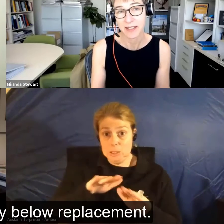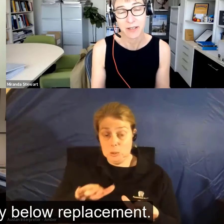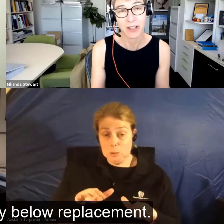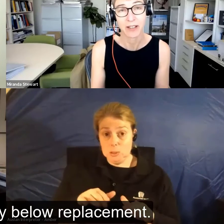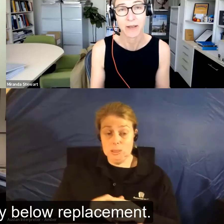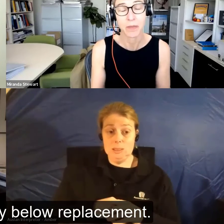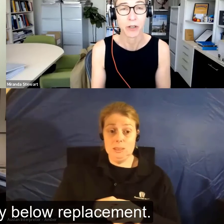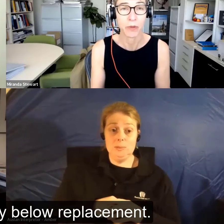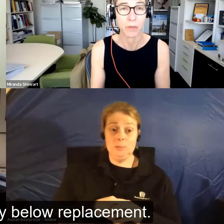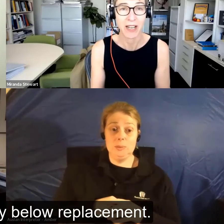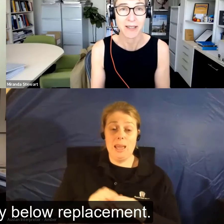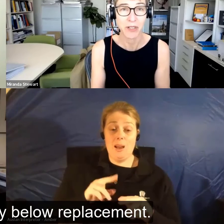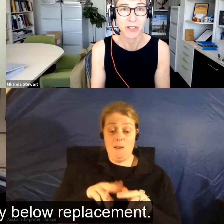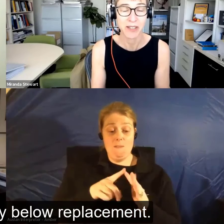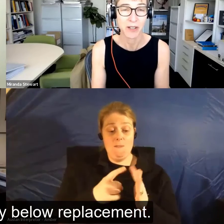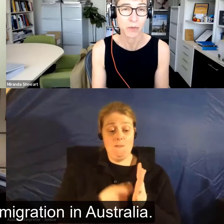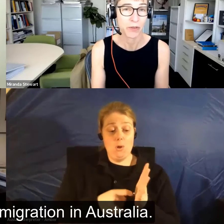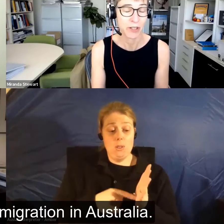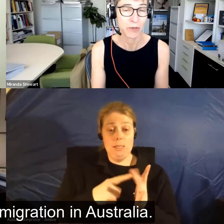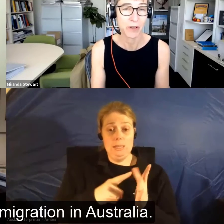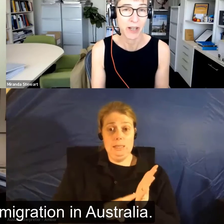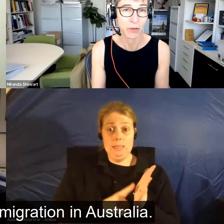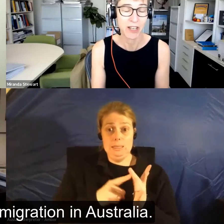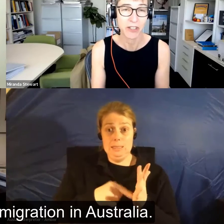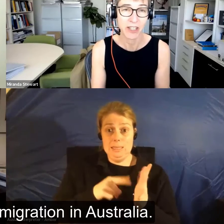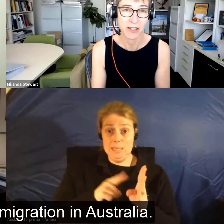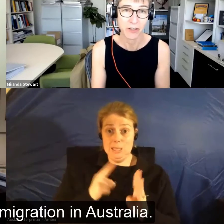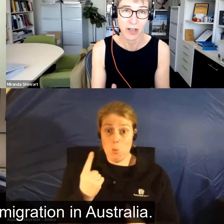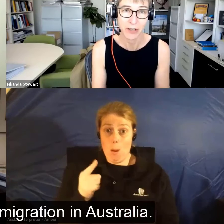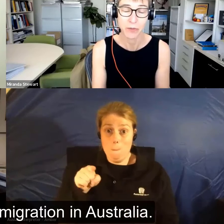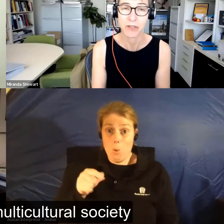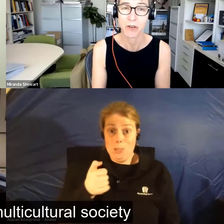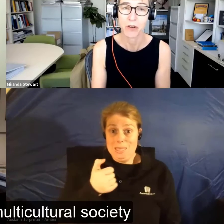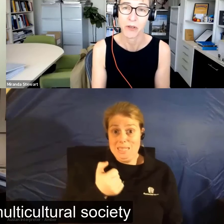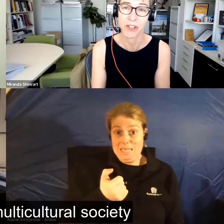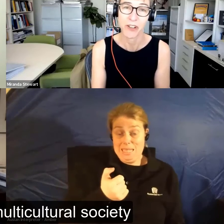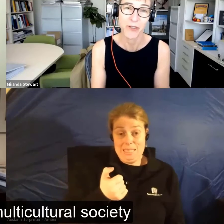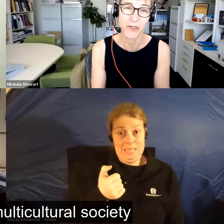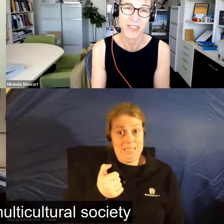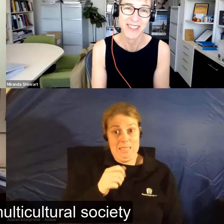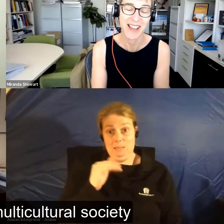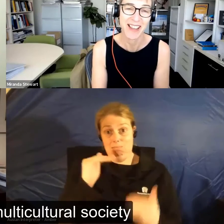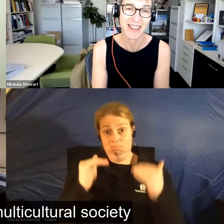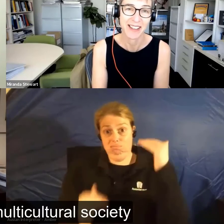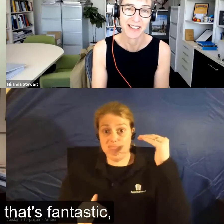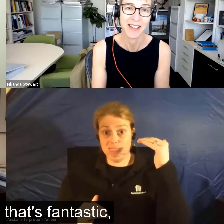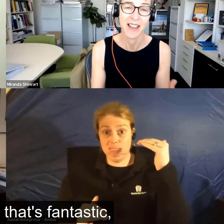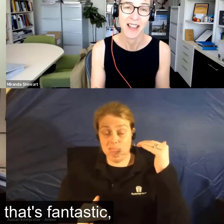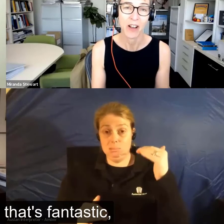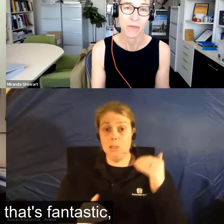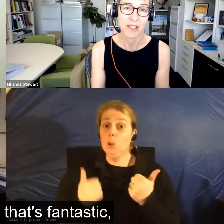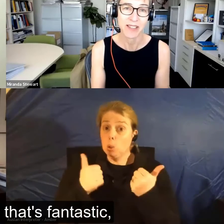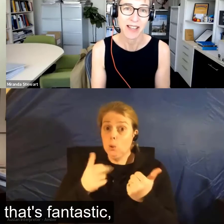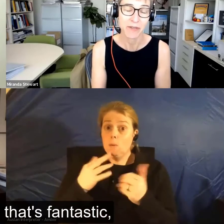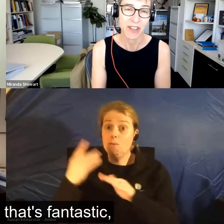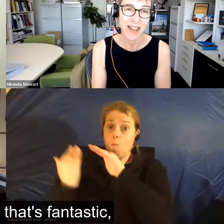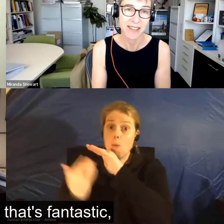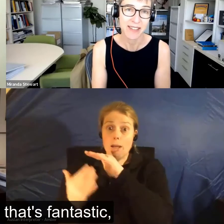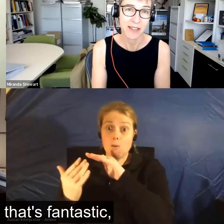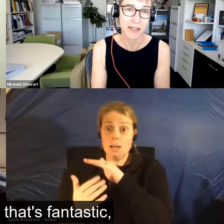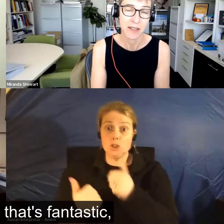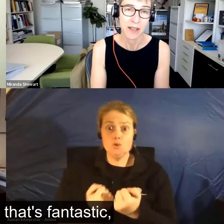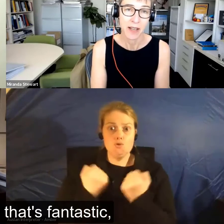is significantly below replacement. We're very good at migration in Australia. We're a strong multicultural society, and obviously